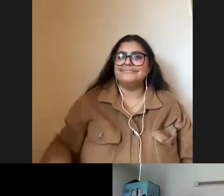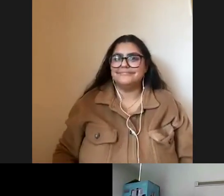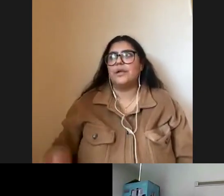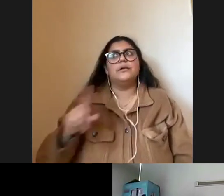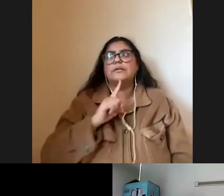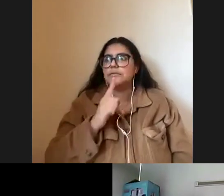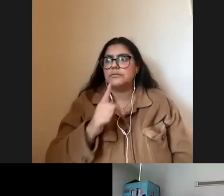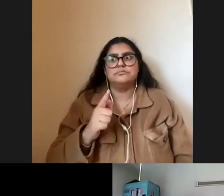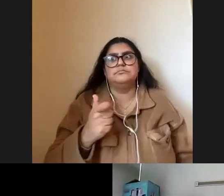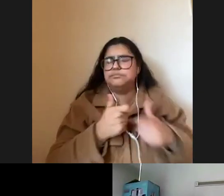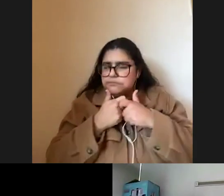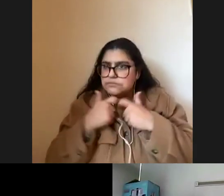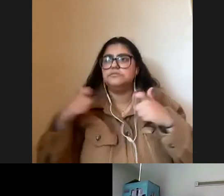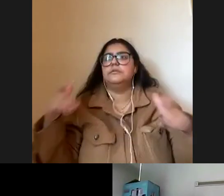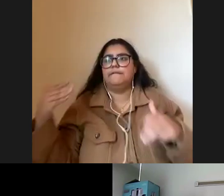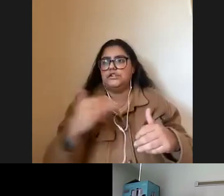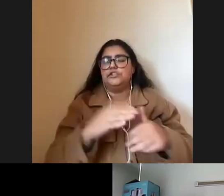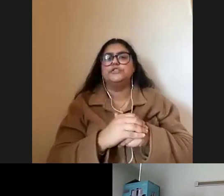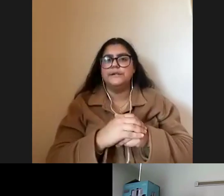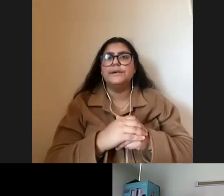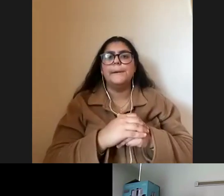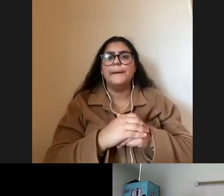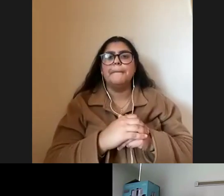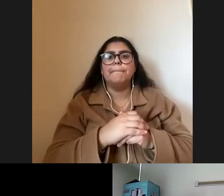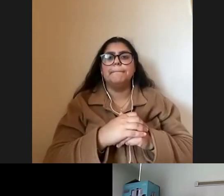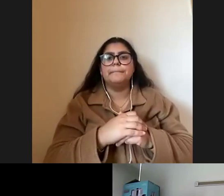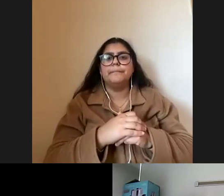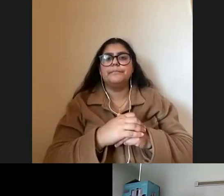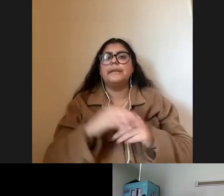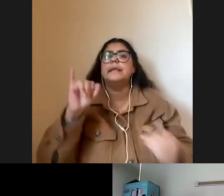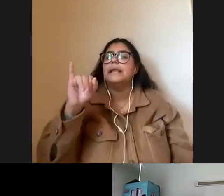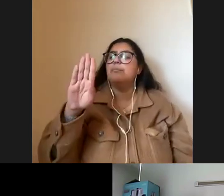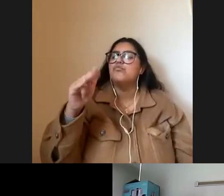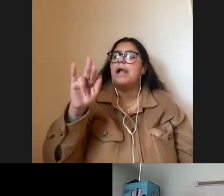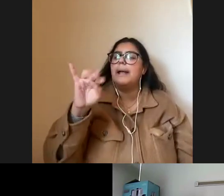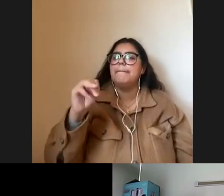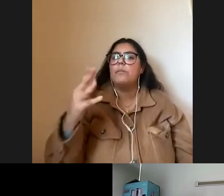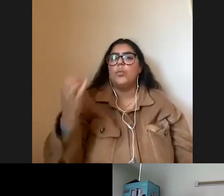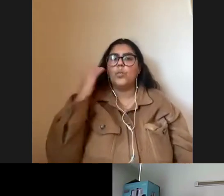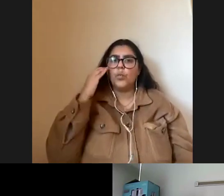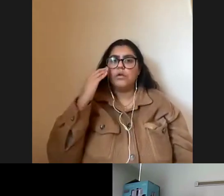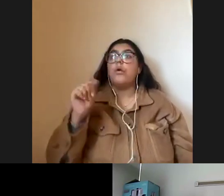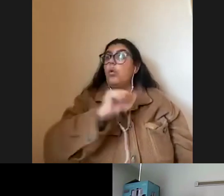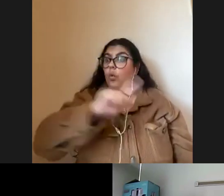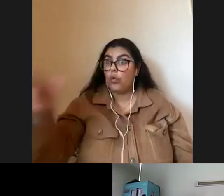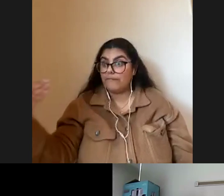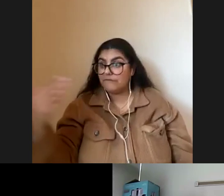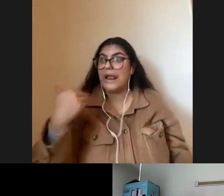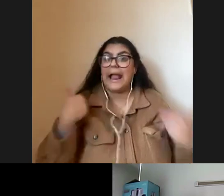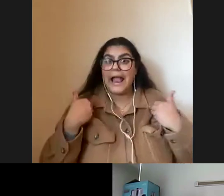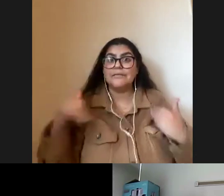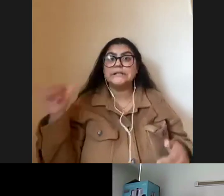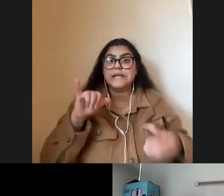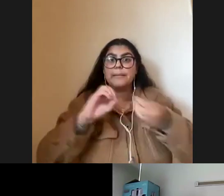wildly large fish. Okay. Ibrahim would like to know, do all fish have the same number